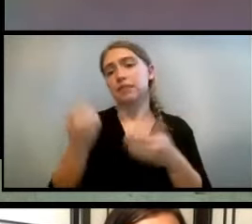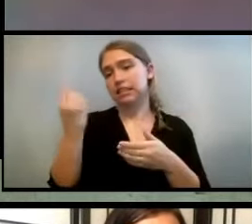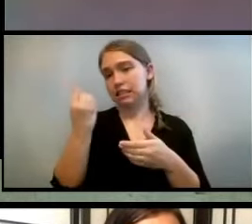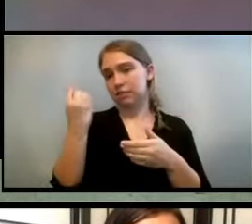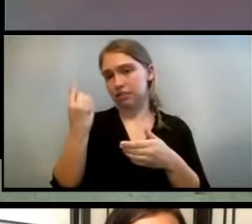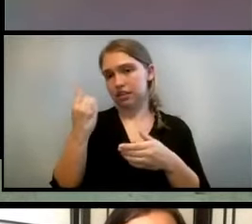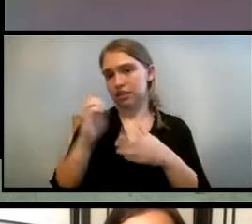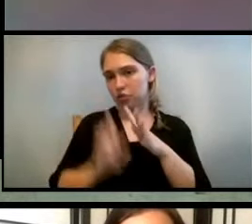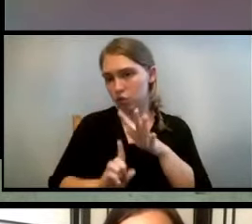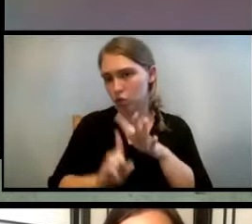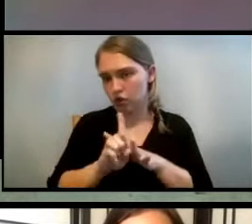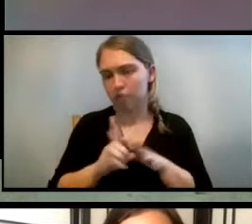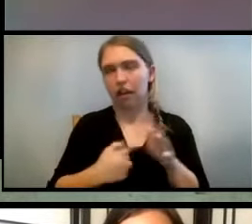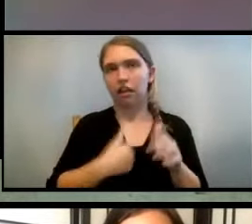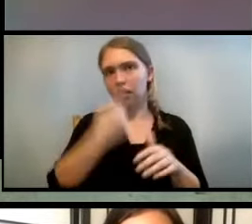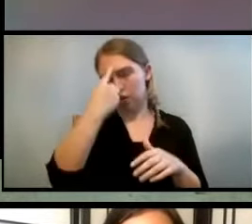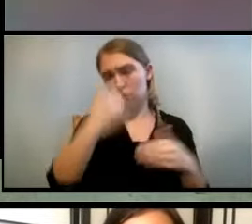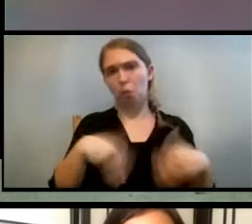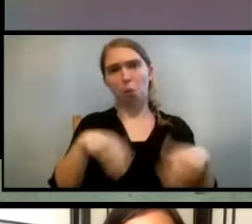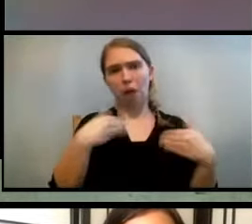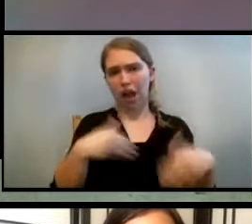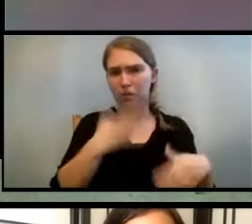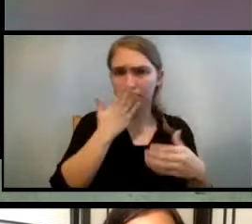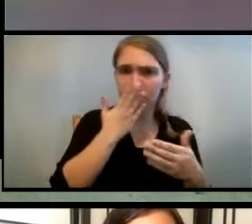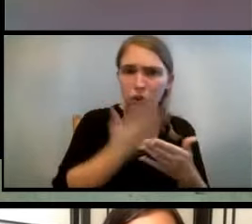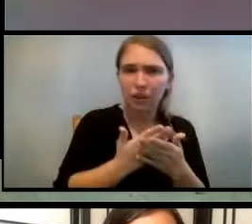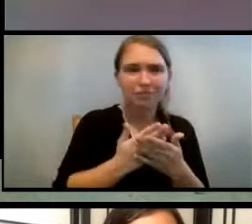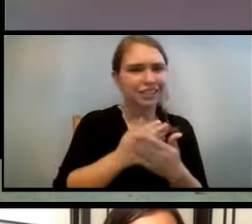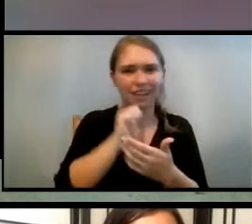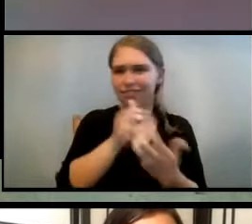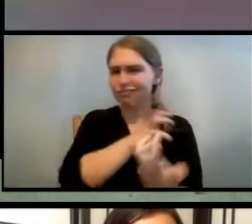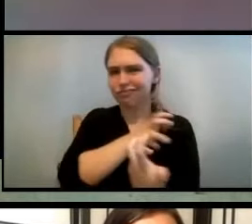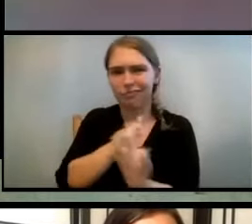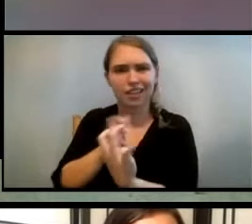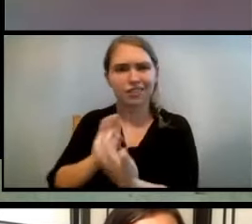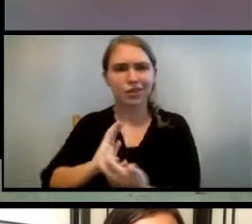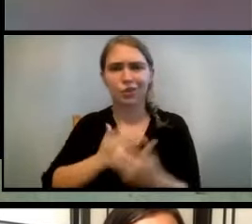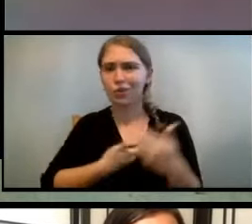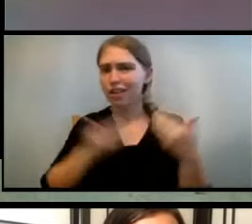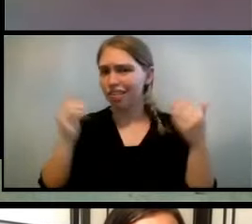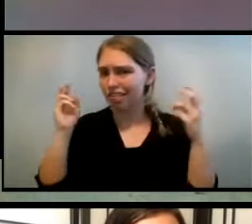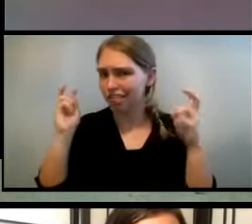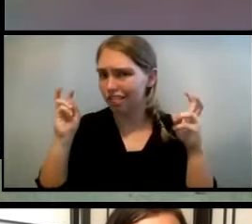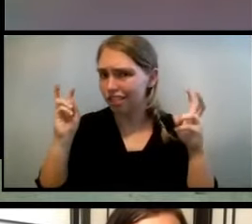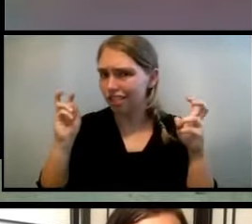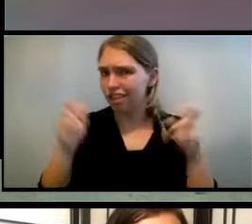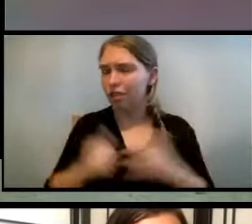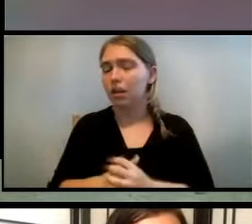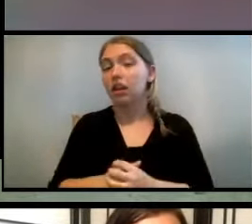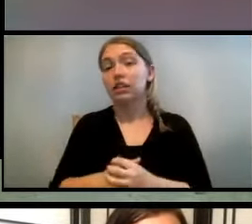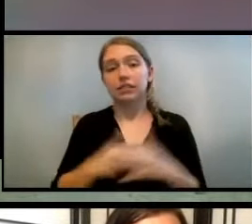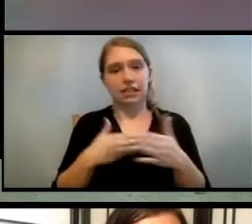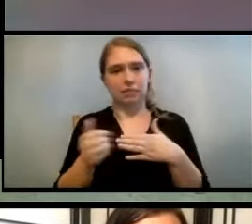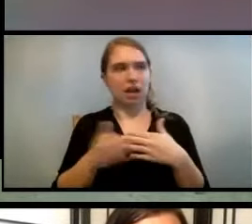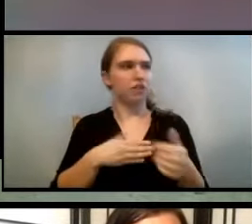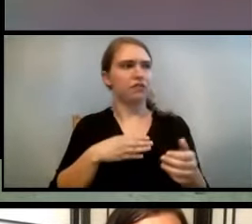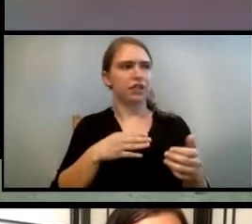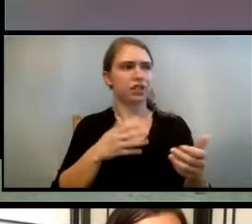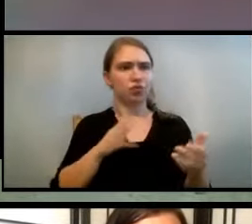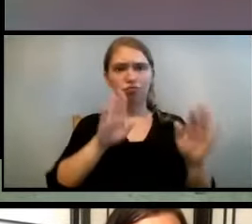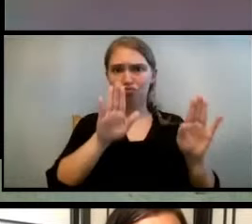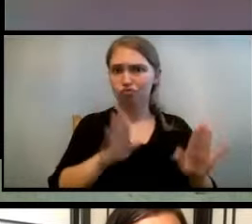that I think is really good, but it doesn't quite fit the theme as well as other things do. And even if it's a delightful